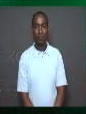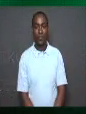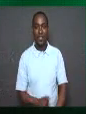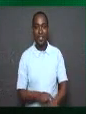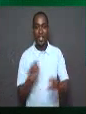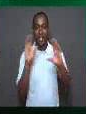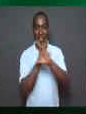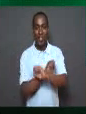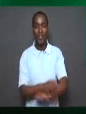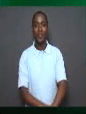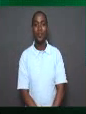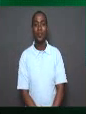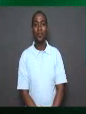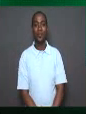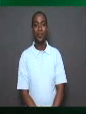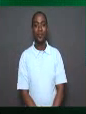Time's up.